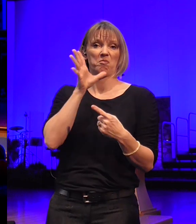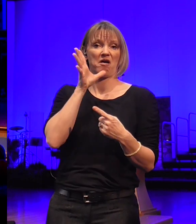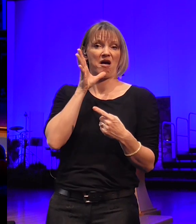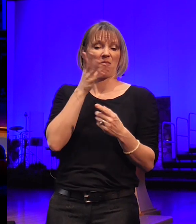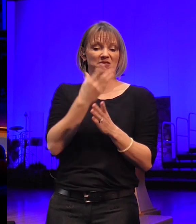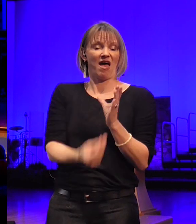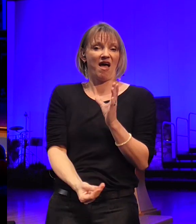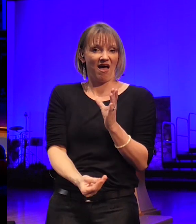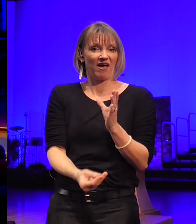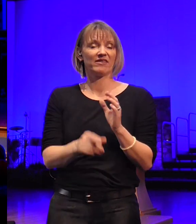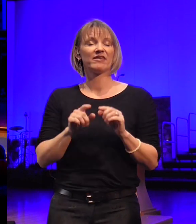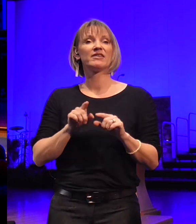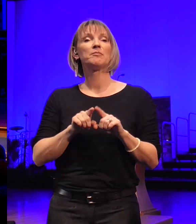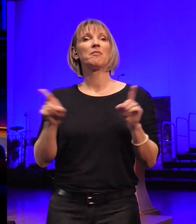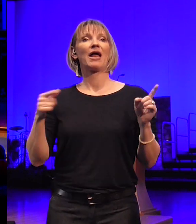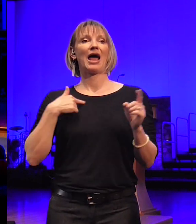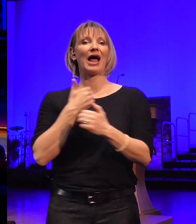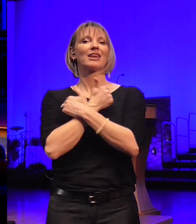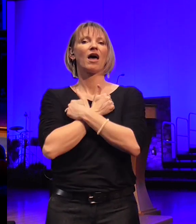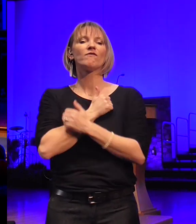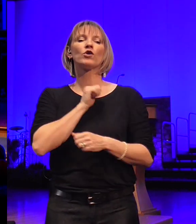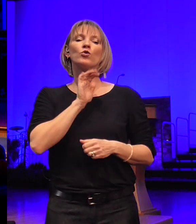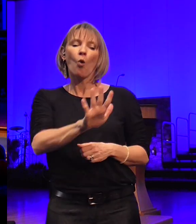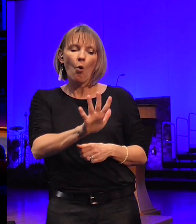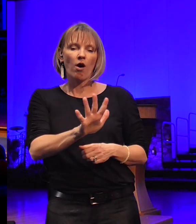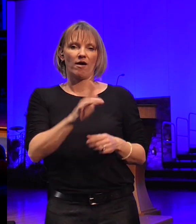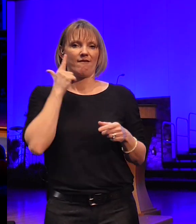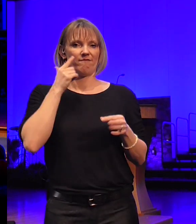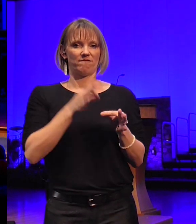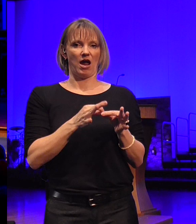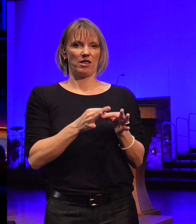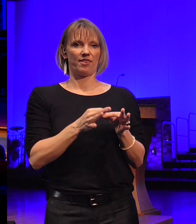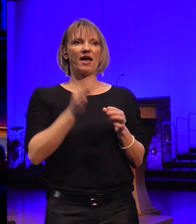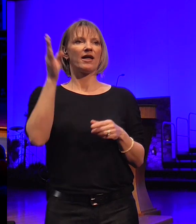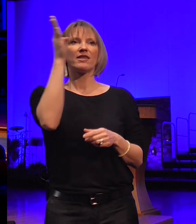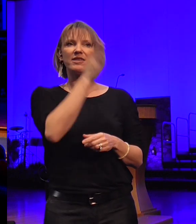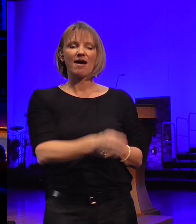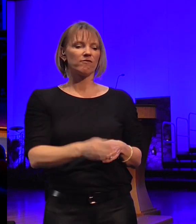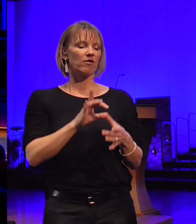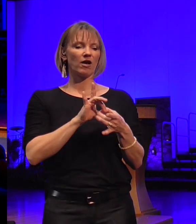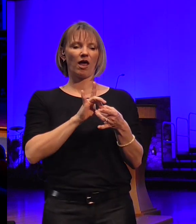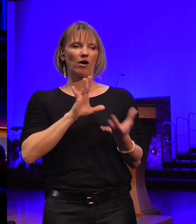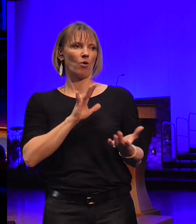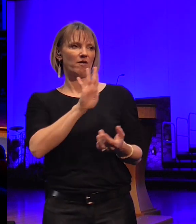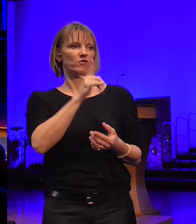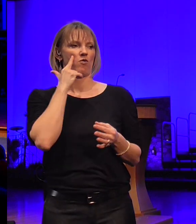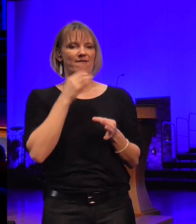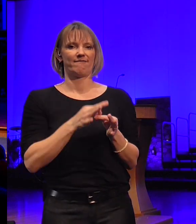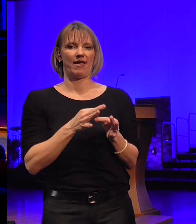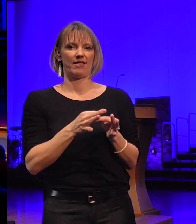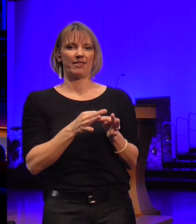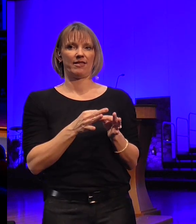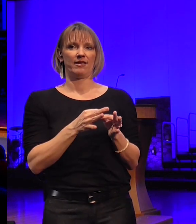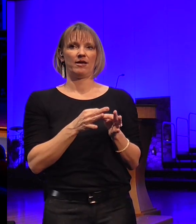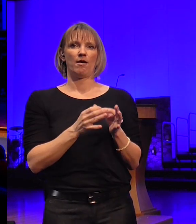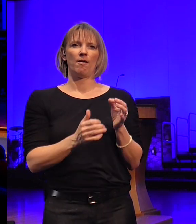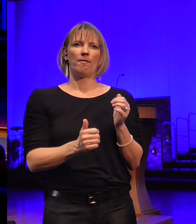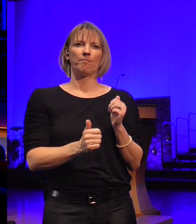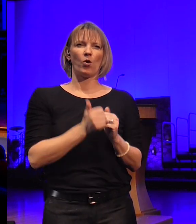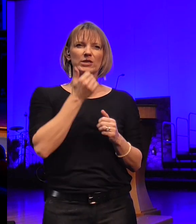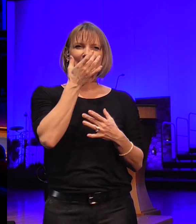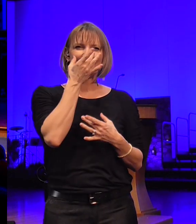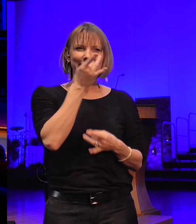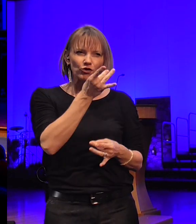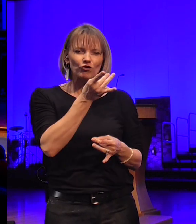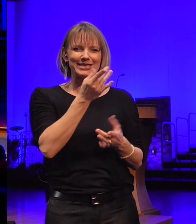But I love your faith. Never let go of your faith. It is the most interesting